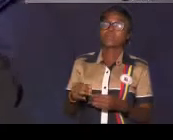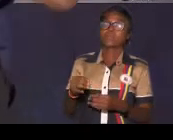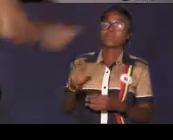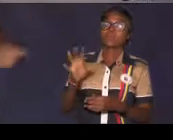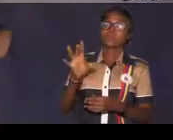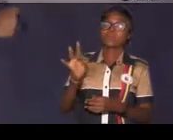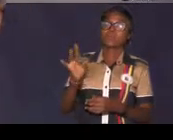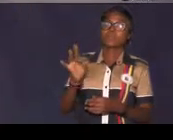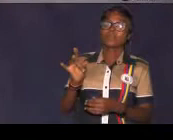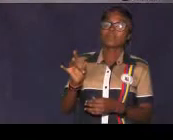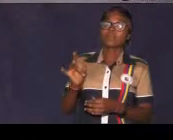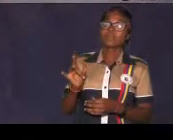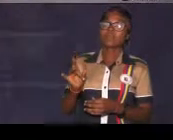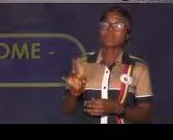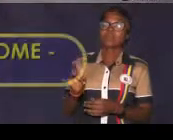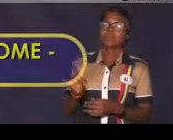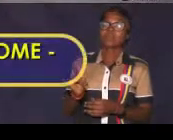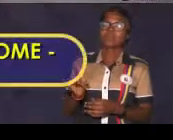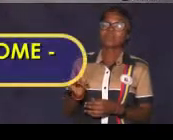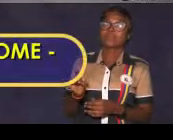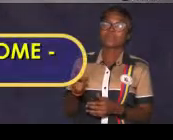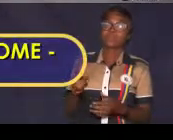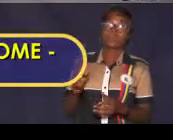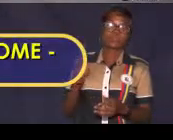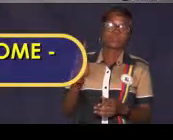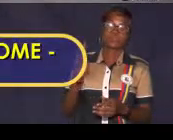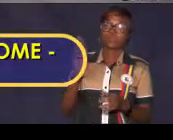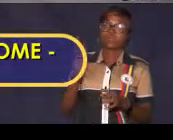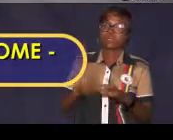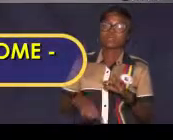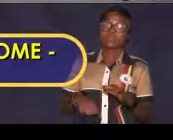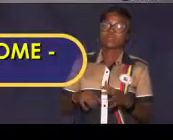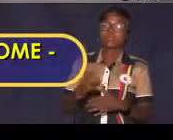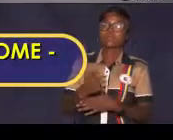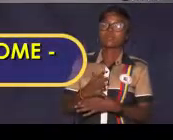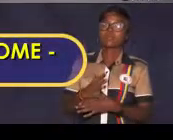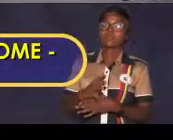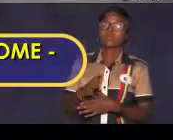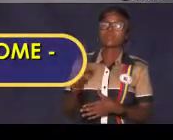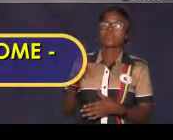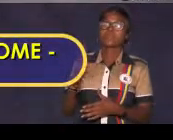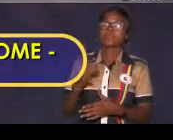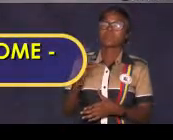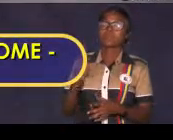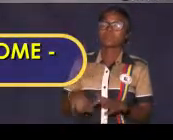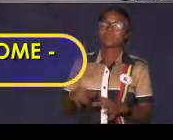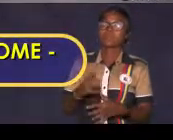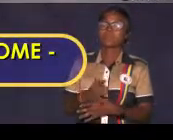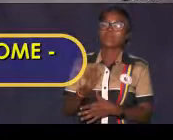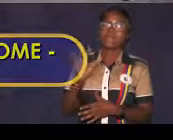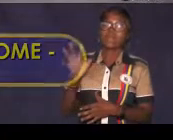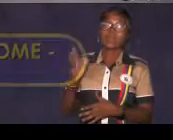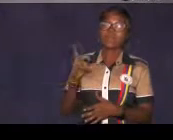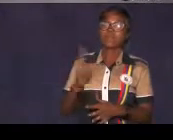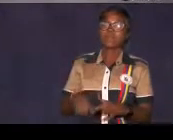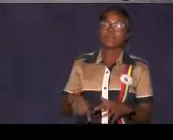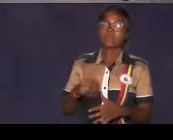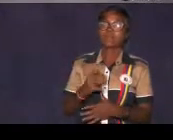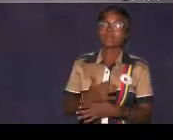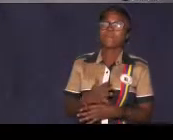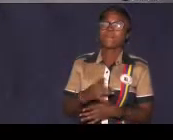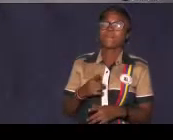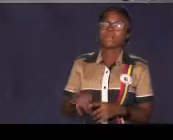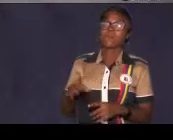18. Now 2 goes in 18 9 times. 2 can no longer divide. 3 cannot divide. 5